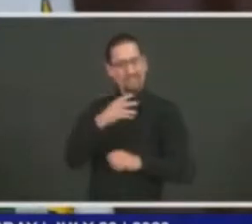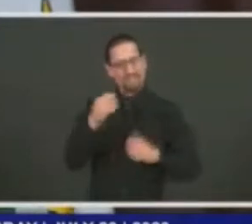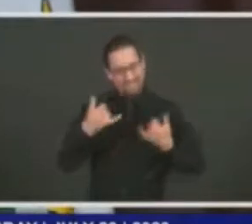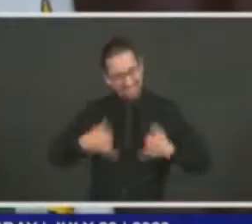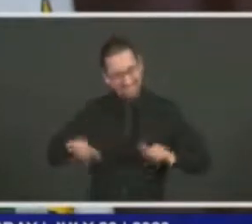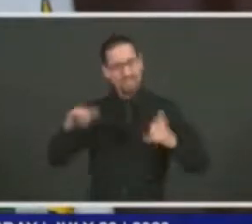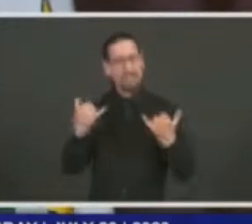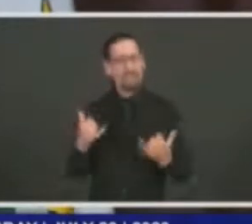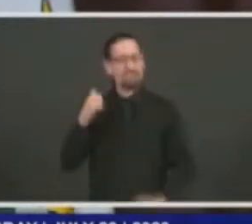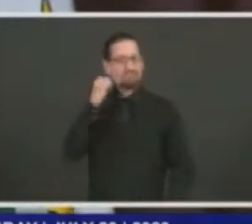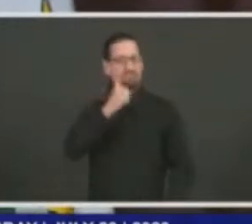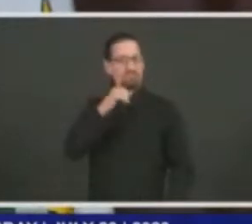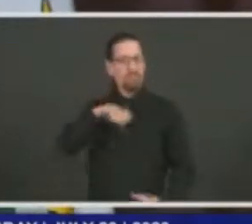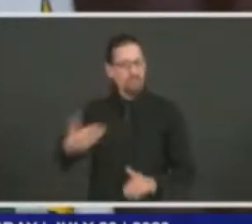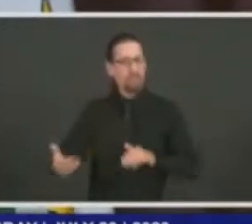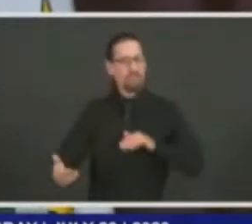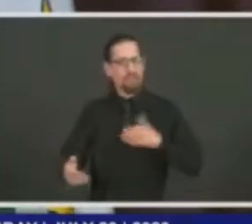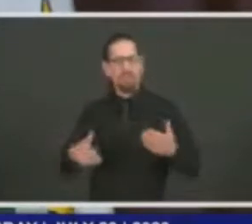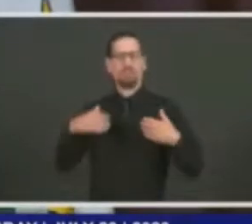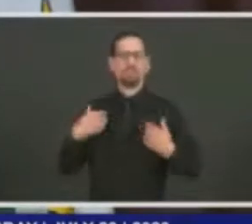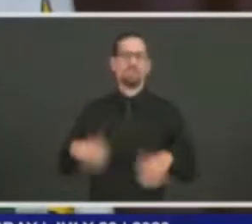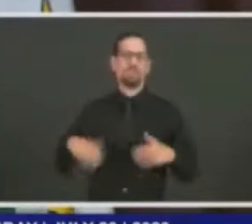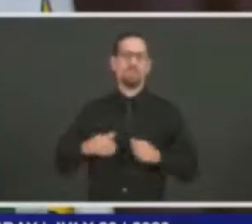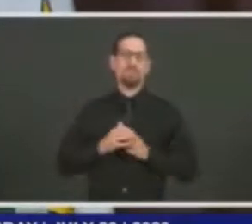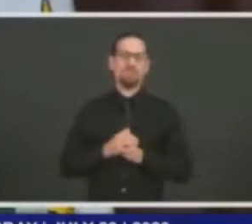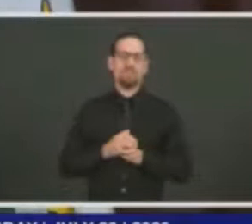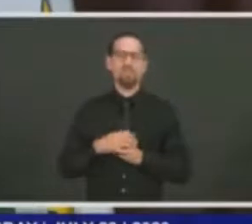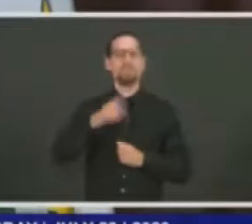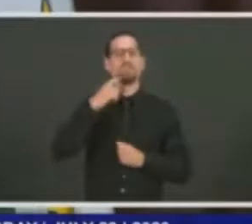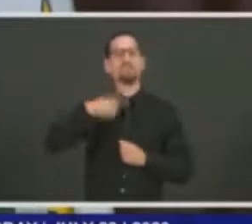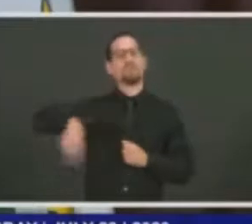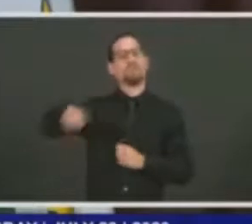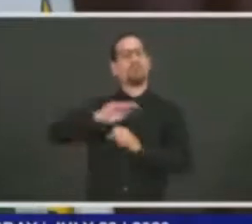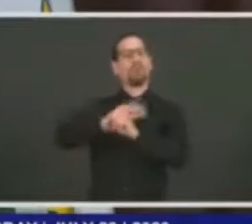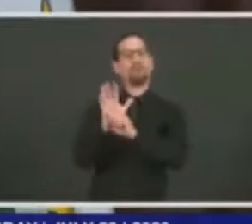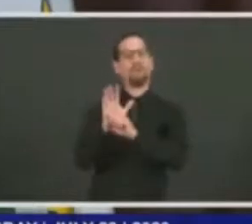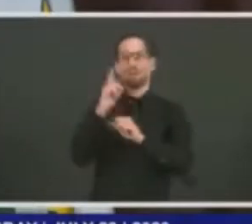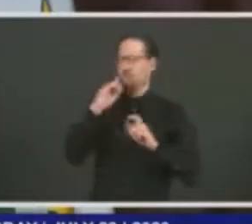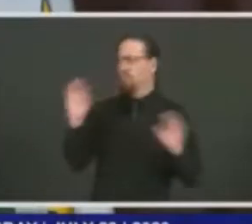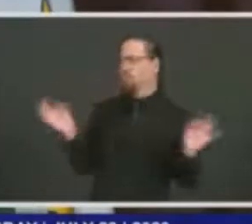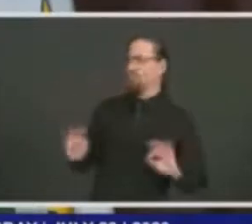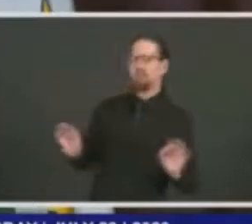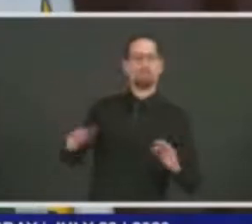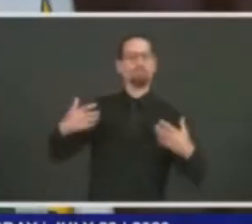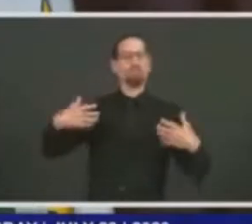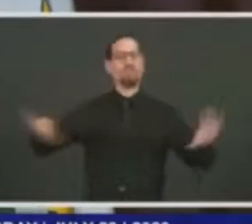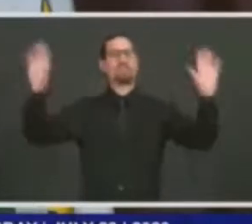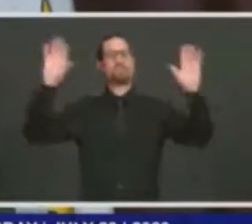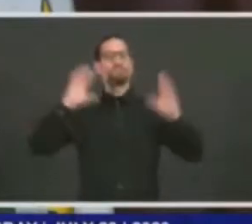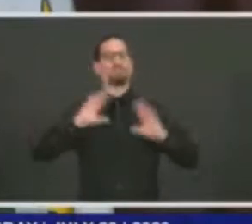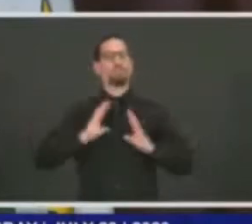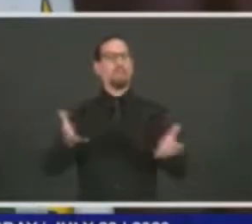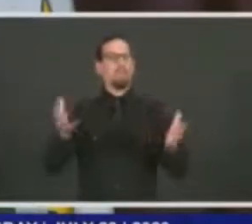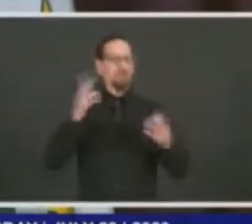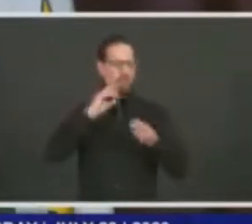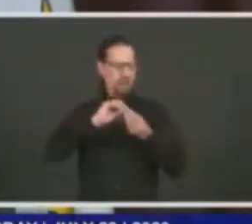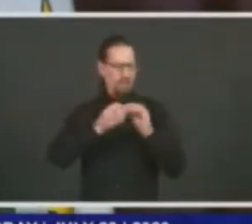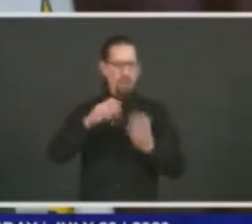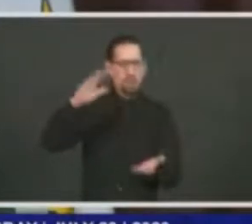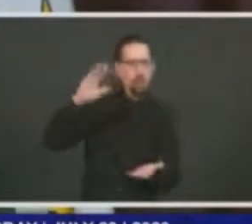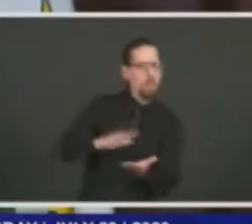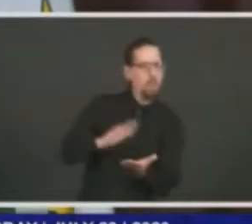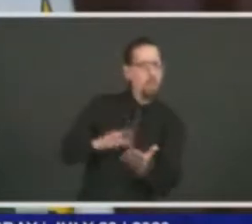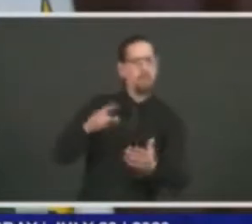are saying the virus is gone, we're through this, we're through the woods, the virus is going